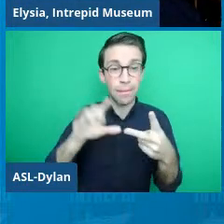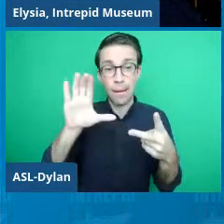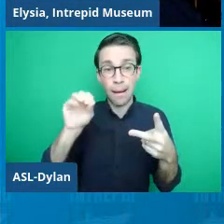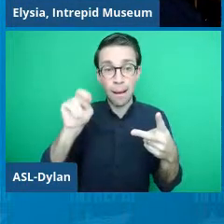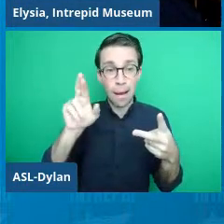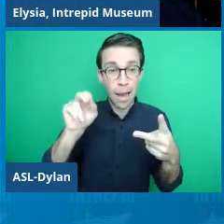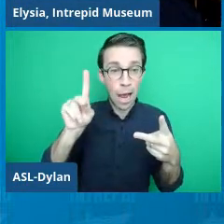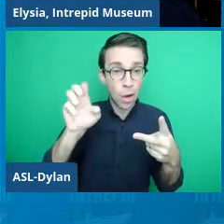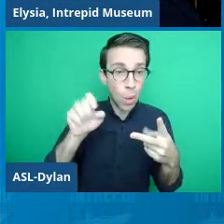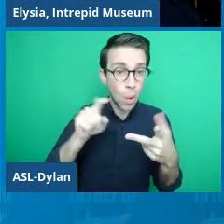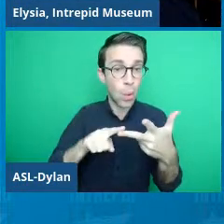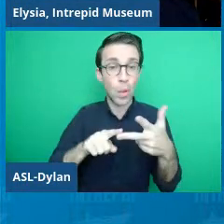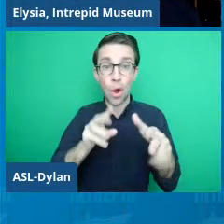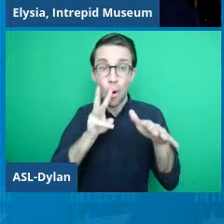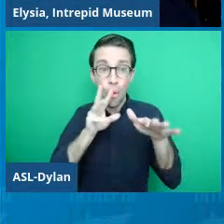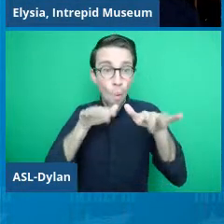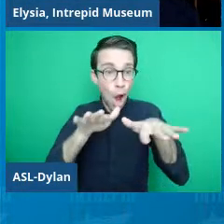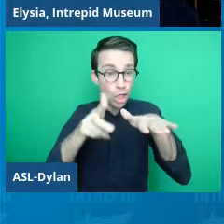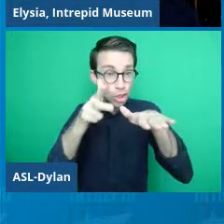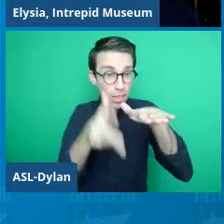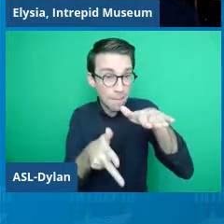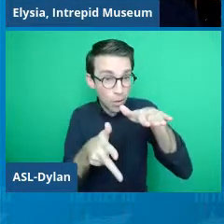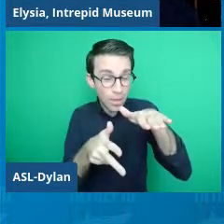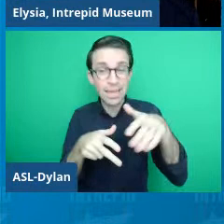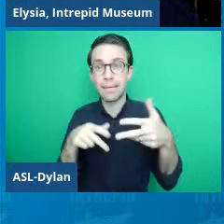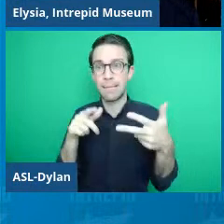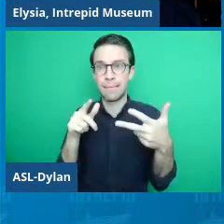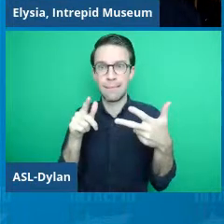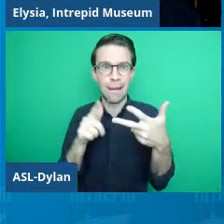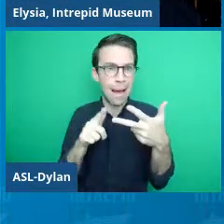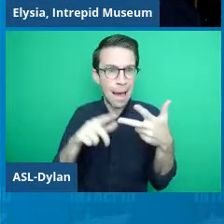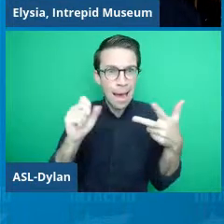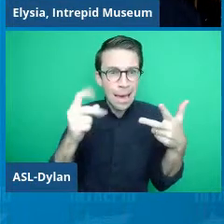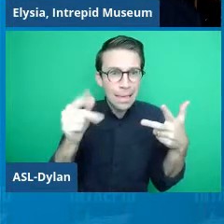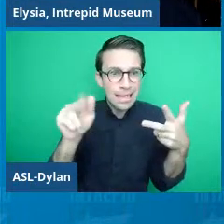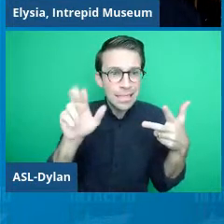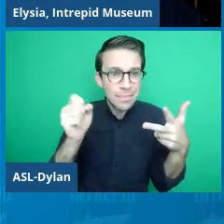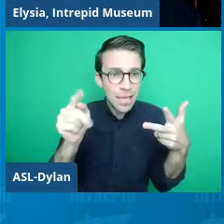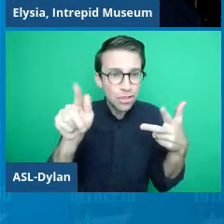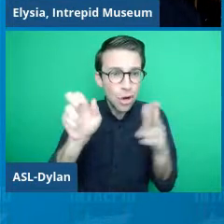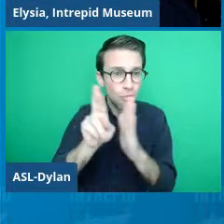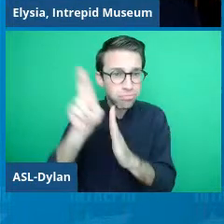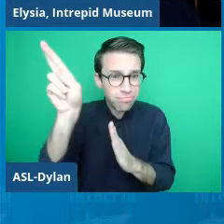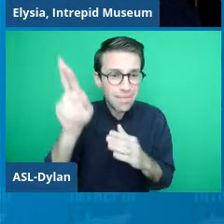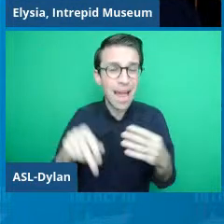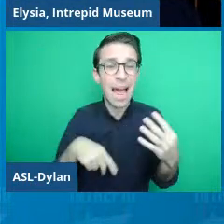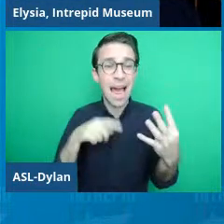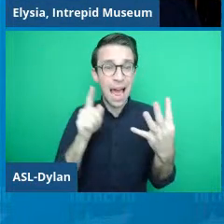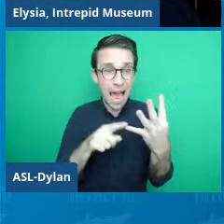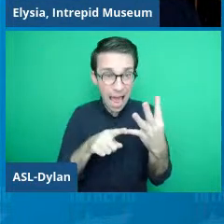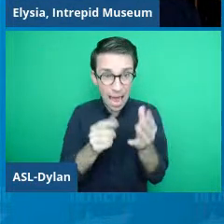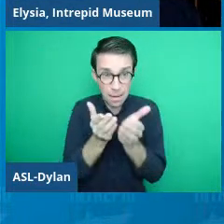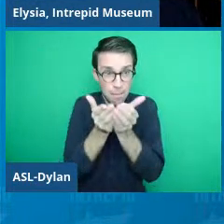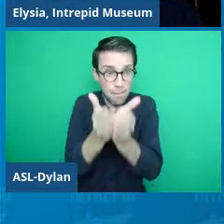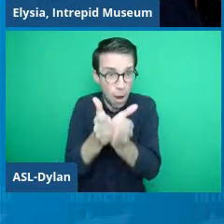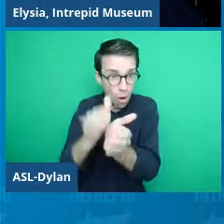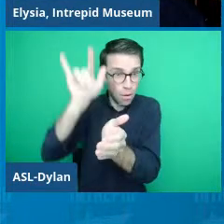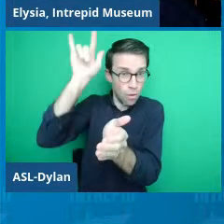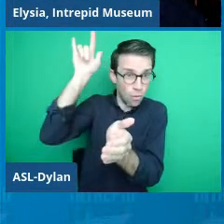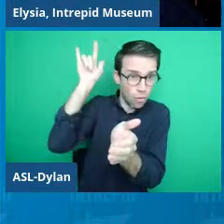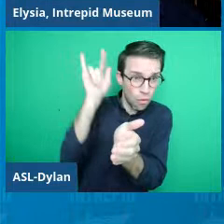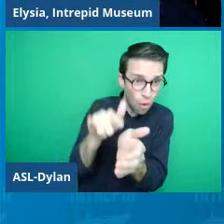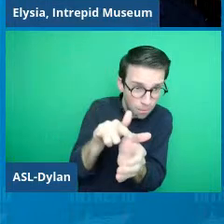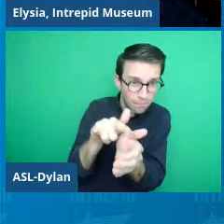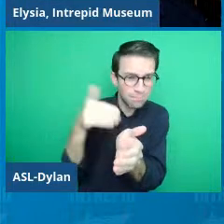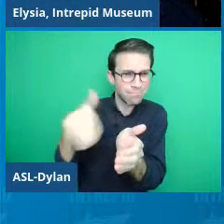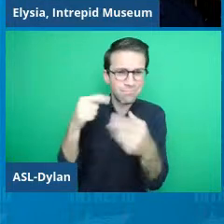War submarine called the Growler, a NASA space shuttle, and of course, the national landmark, the National Historic